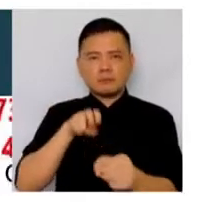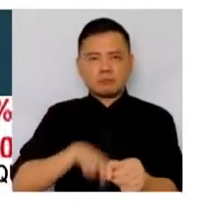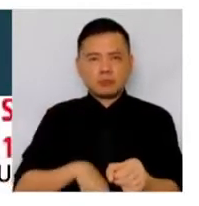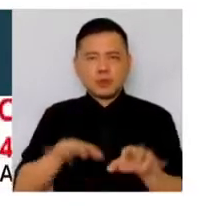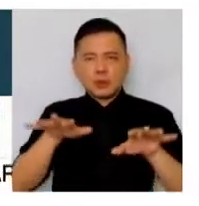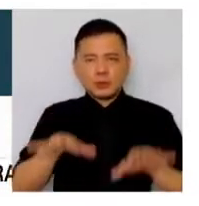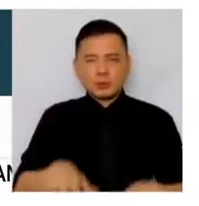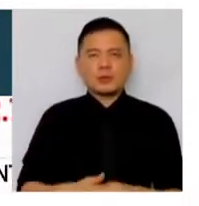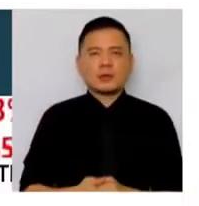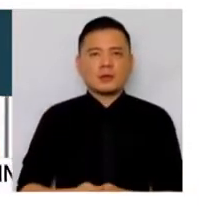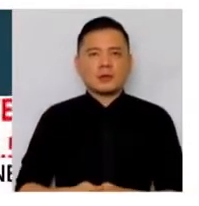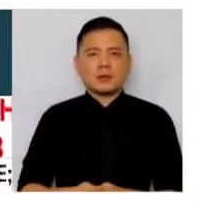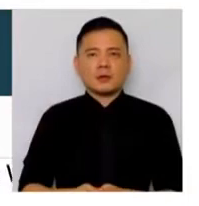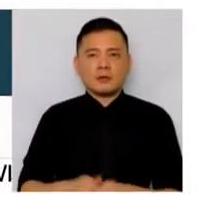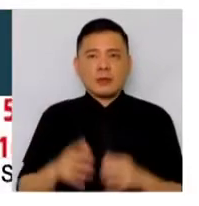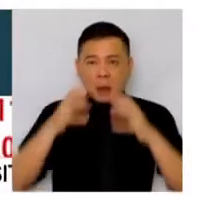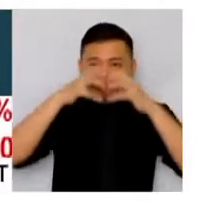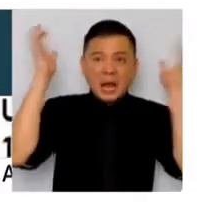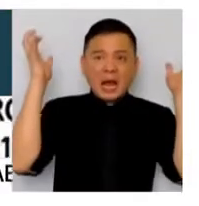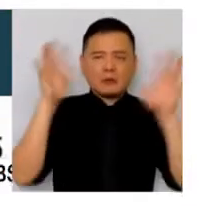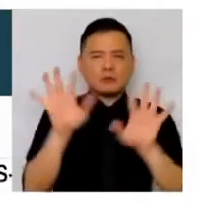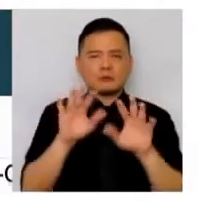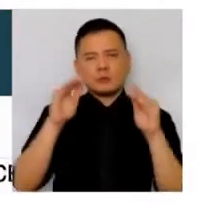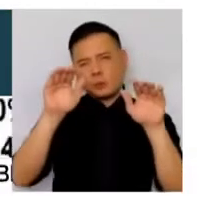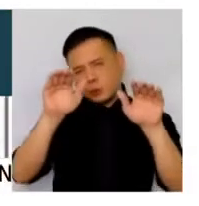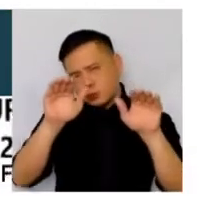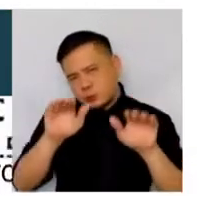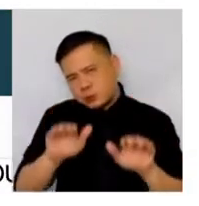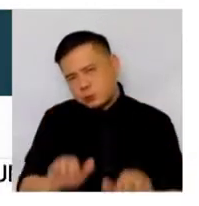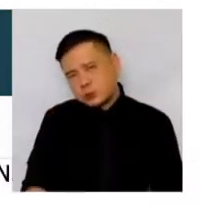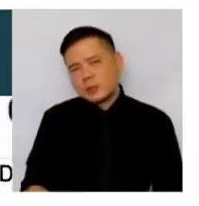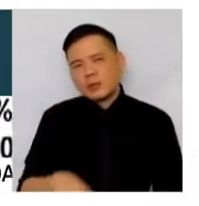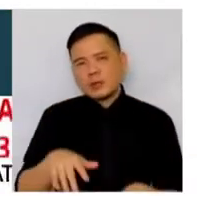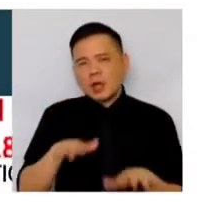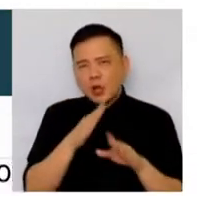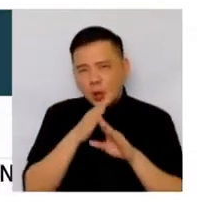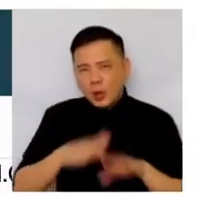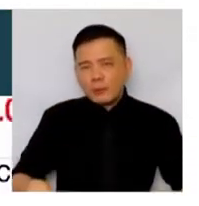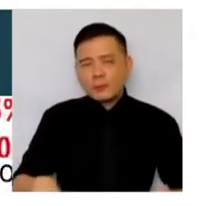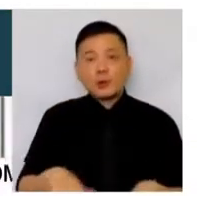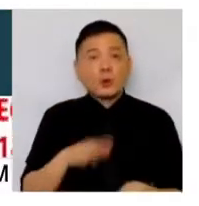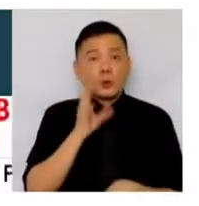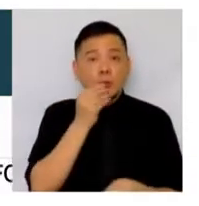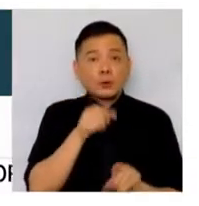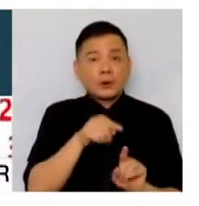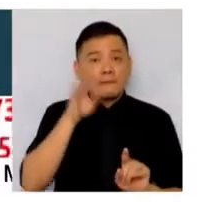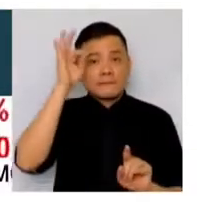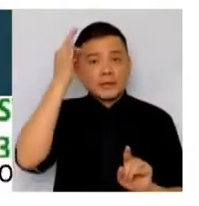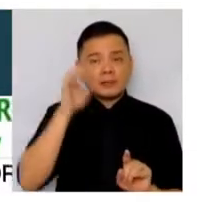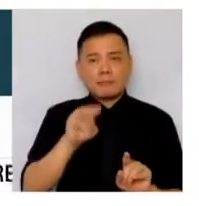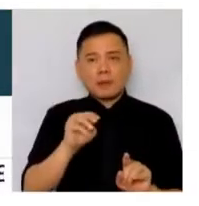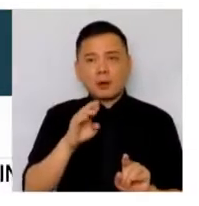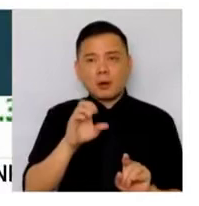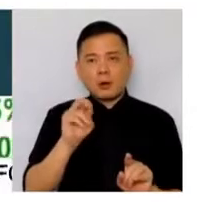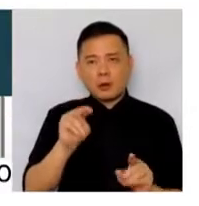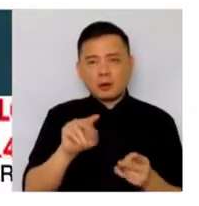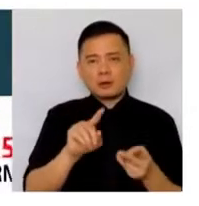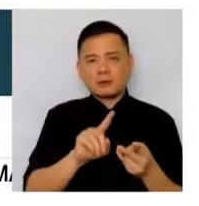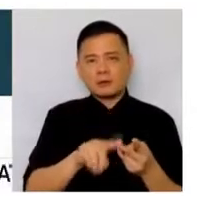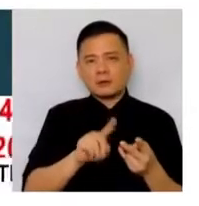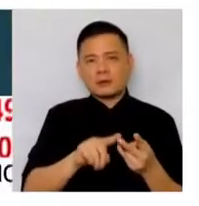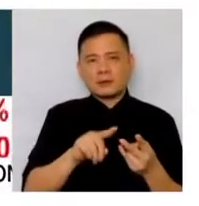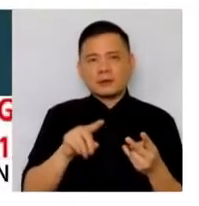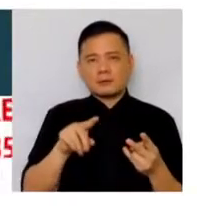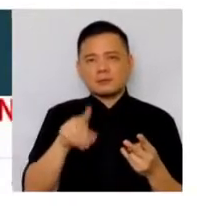Cooler heads will have to intervene, and the cooler head would be Macron. And Macron, listen to Macron because